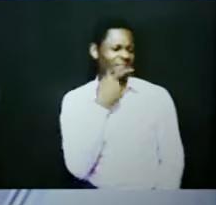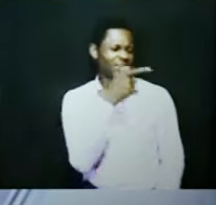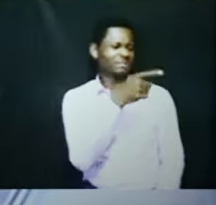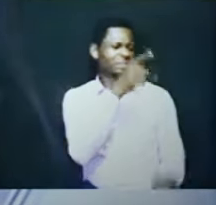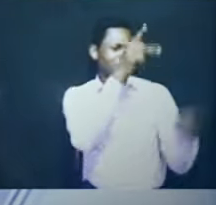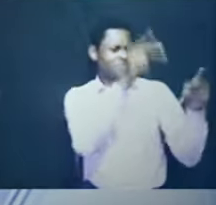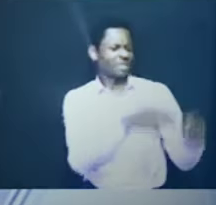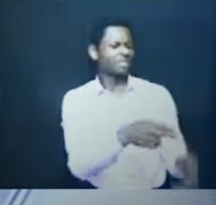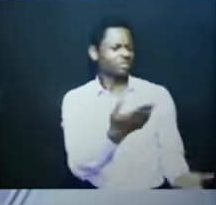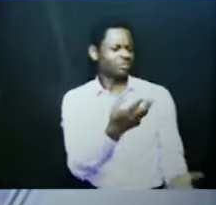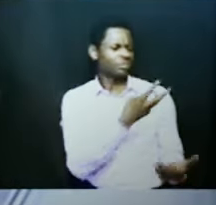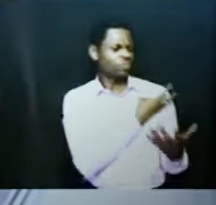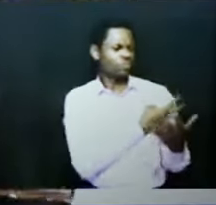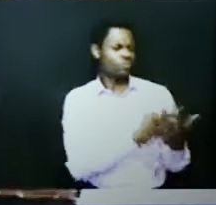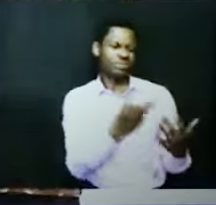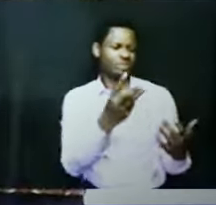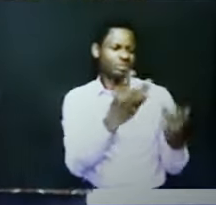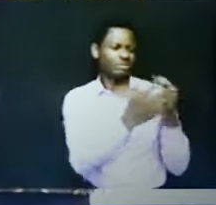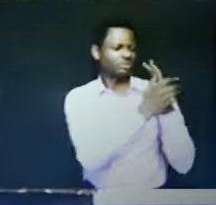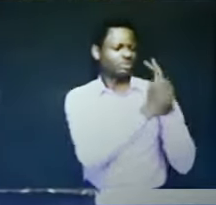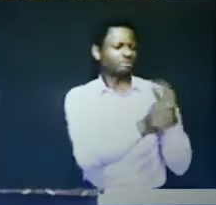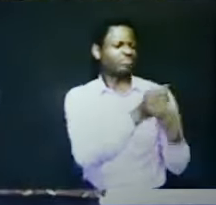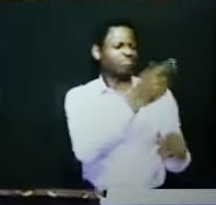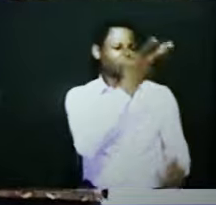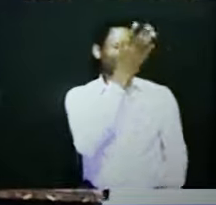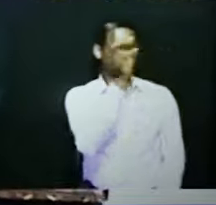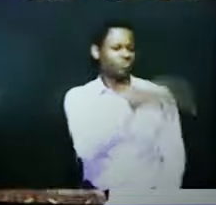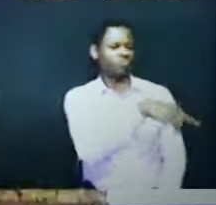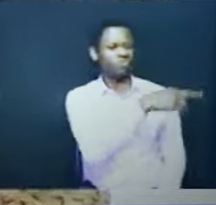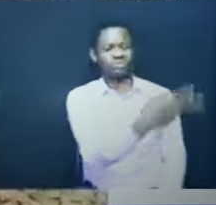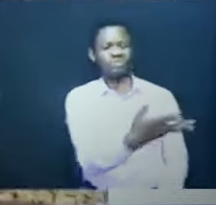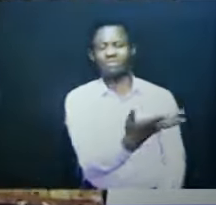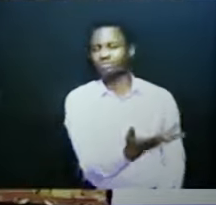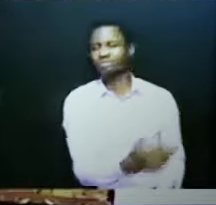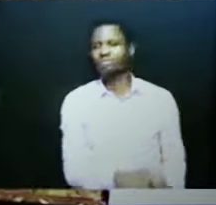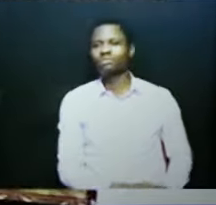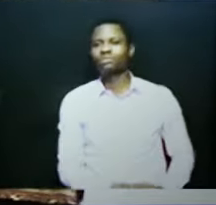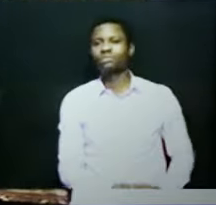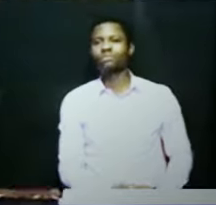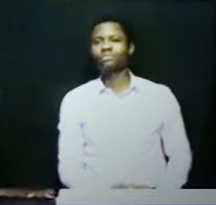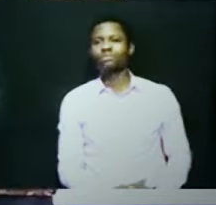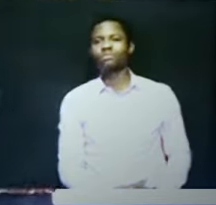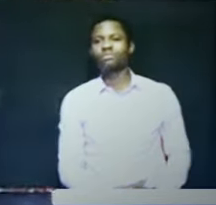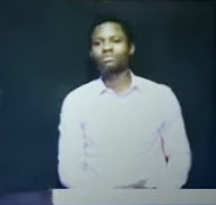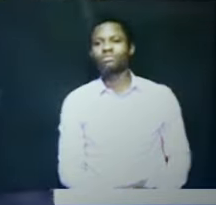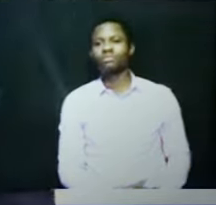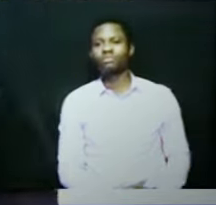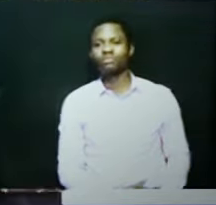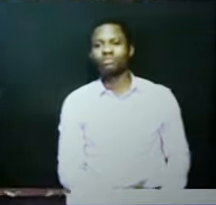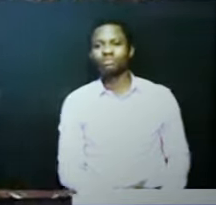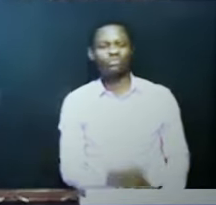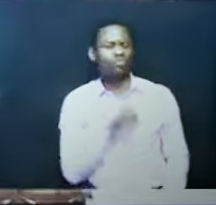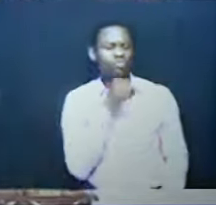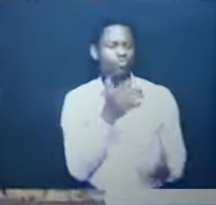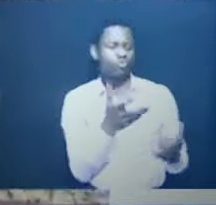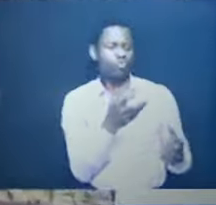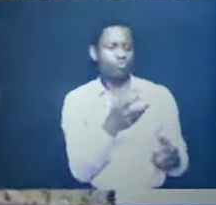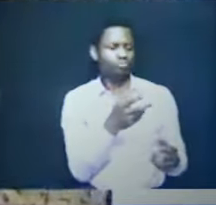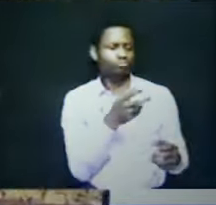I've ever known. I don't want to mention their names